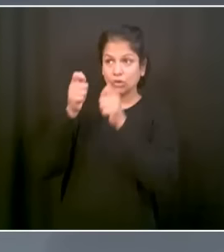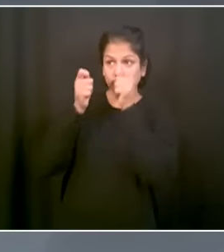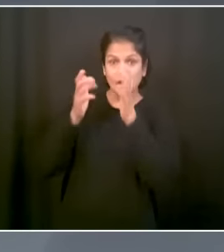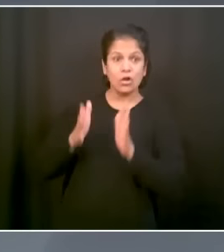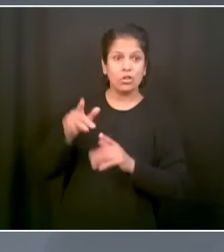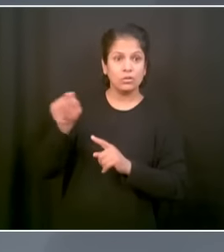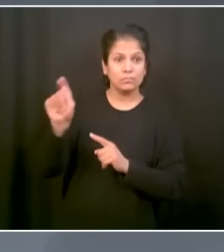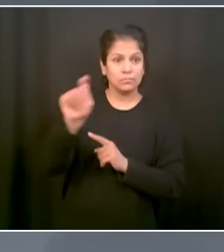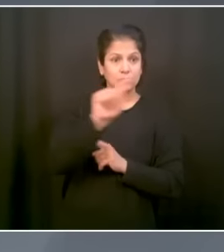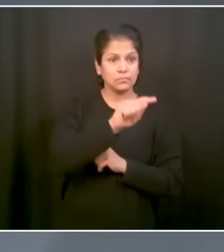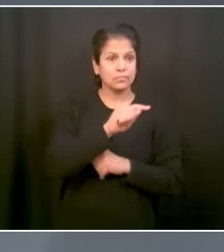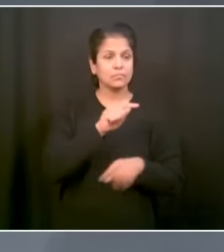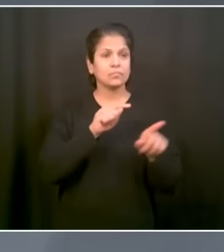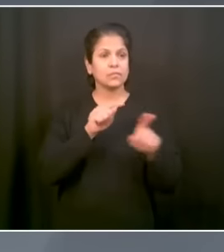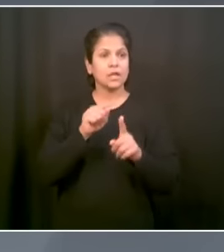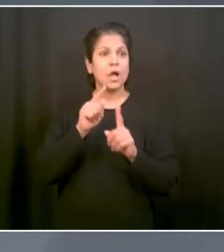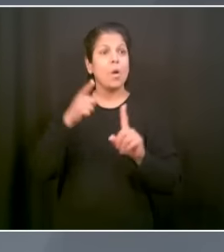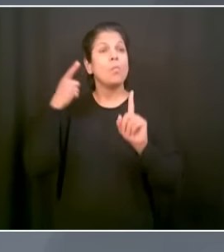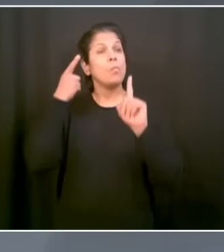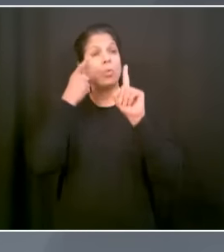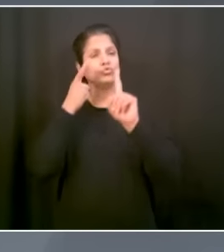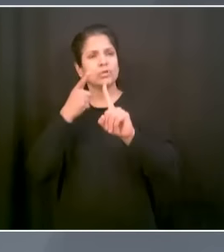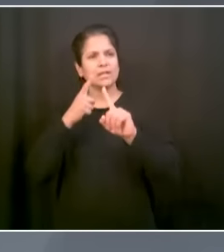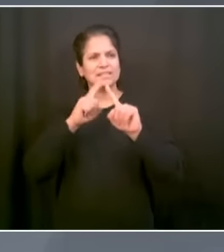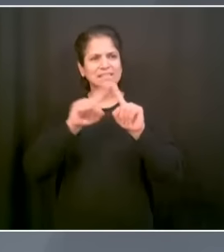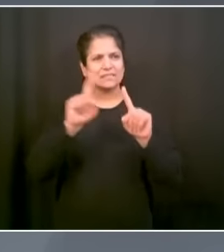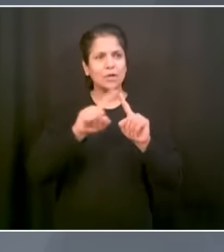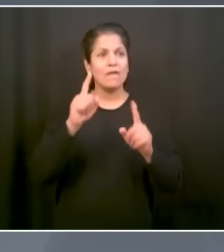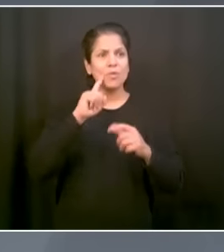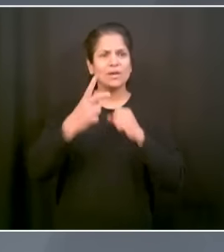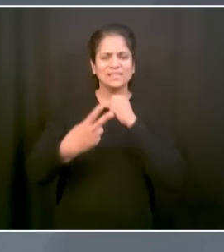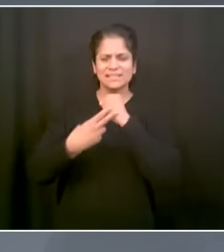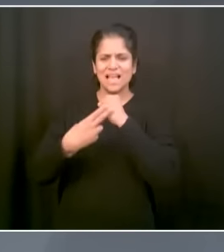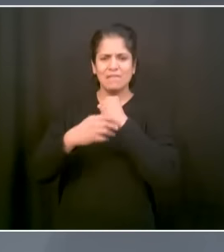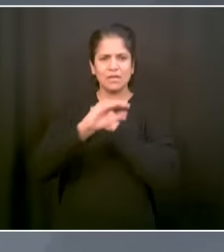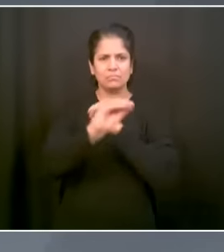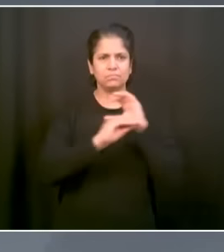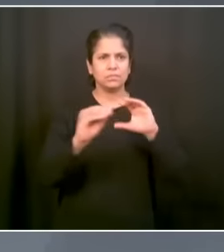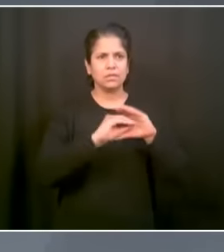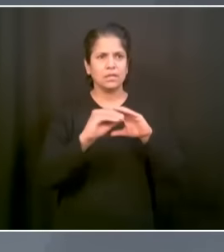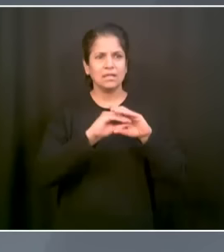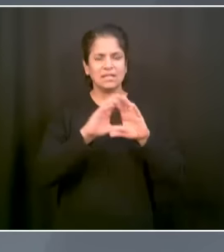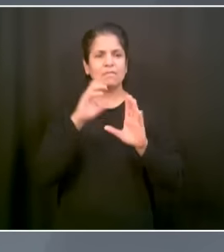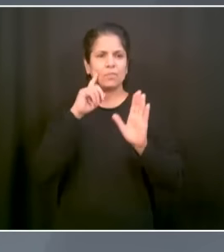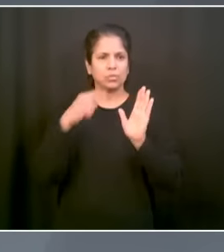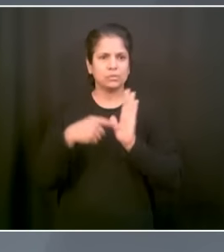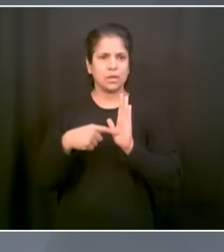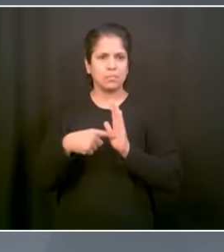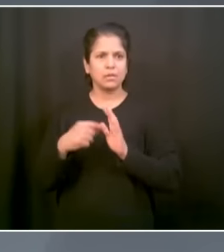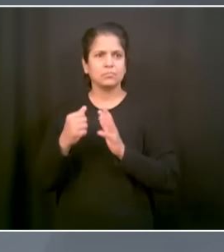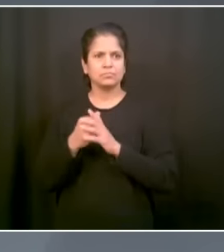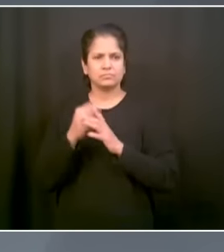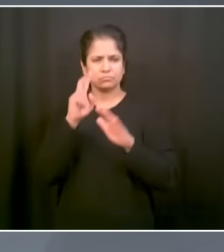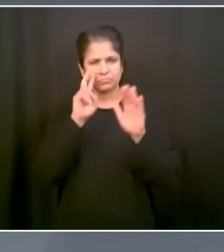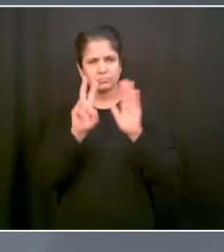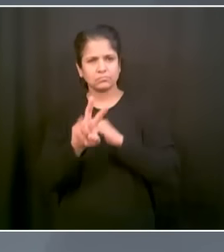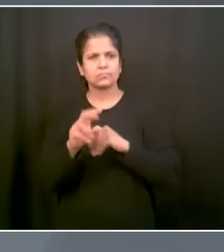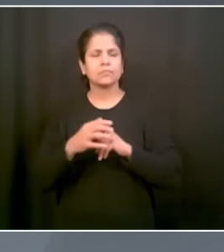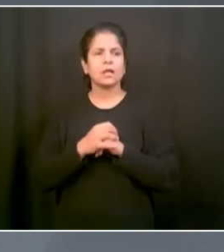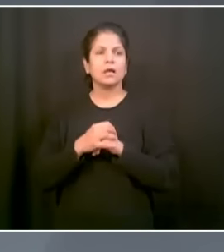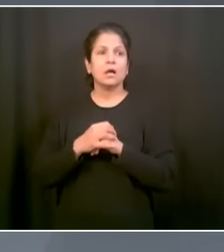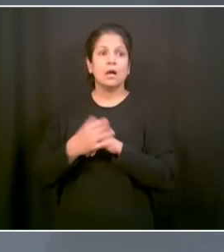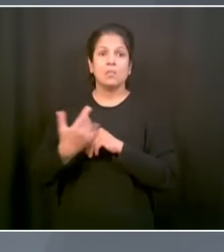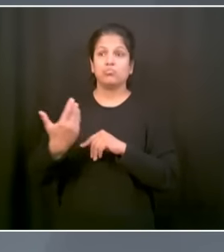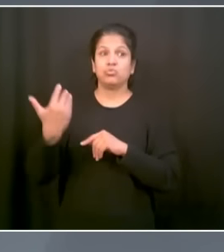I can give you one example as just a small glimpse into the kind of mismanagement we're seeing. The previous administration had an